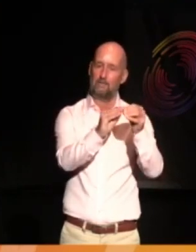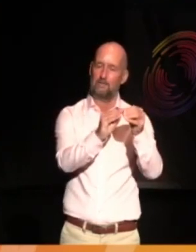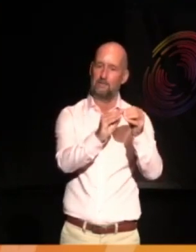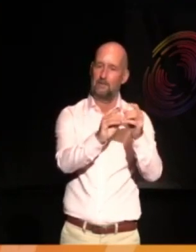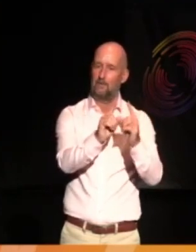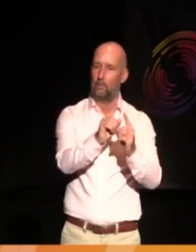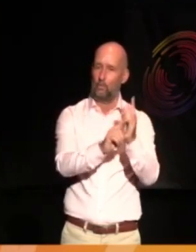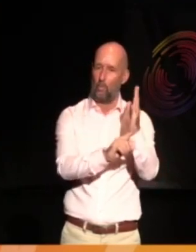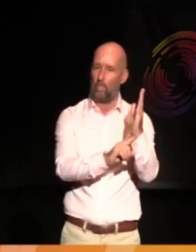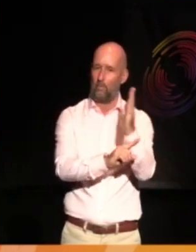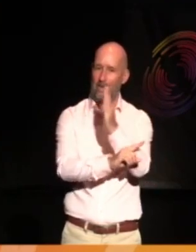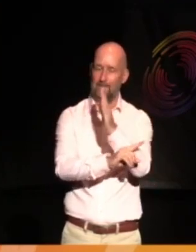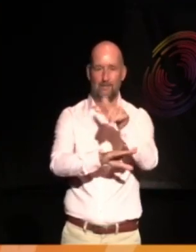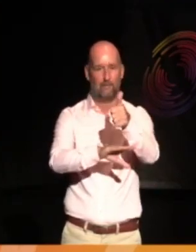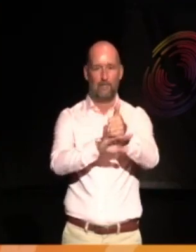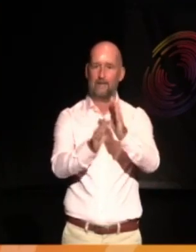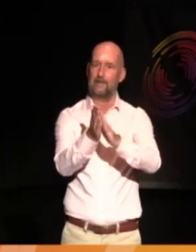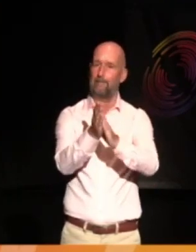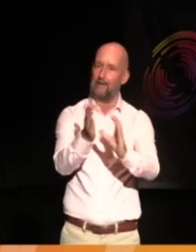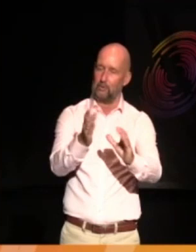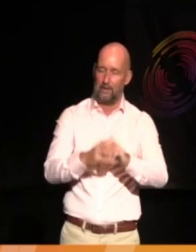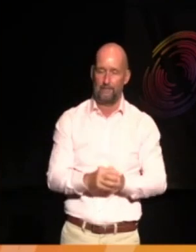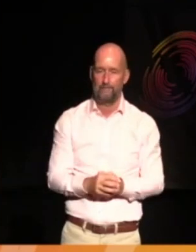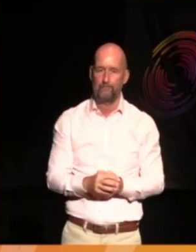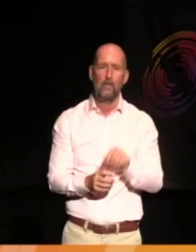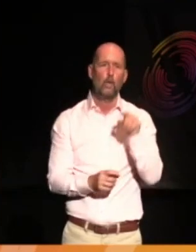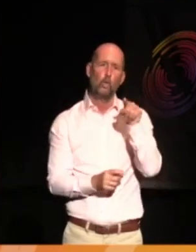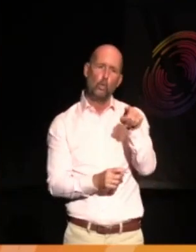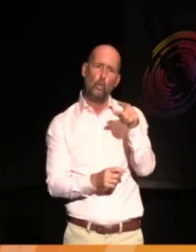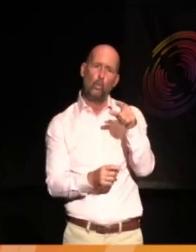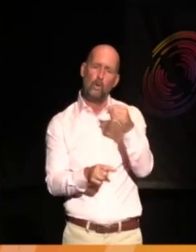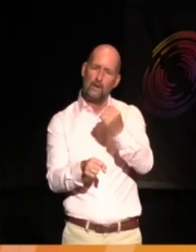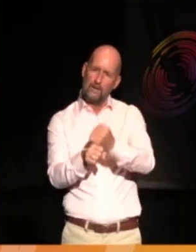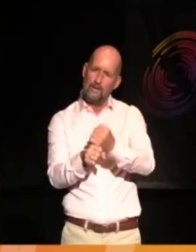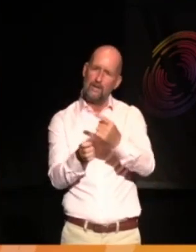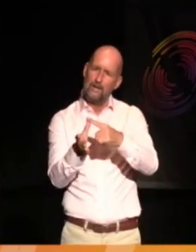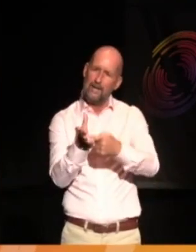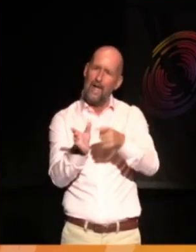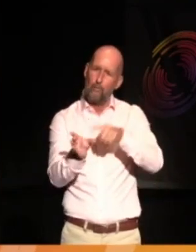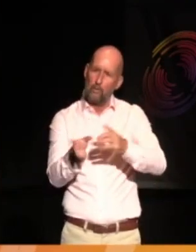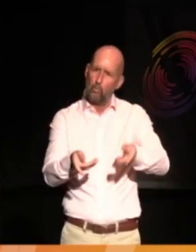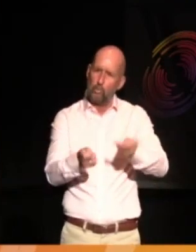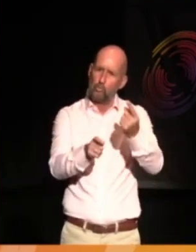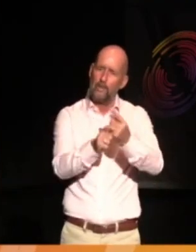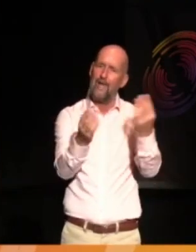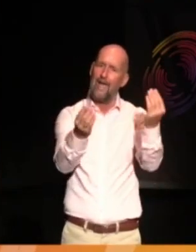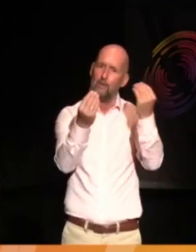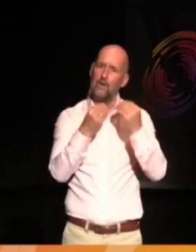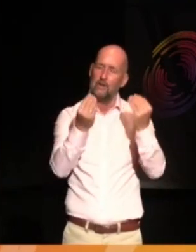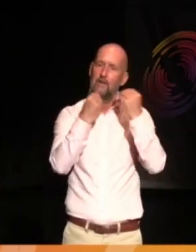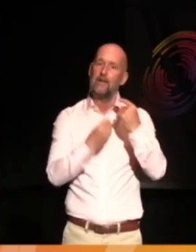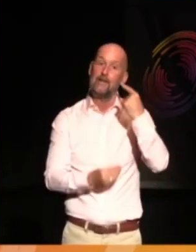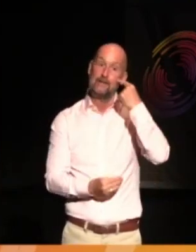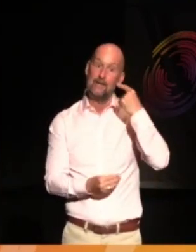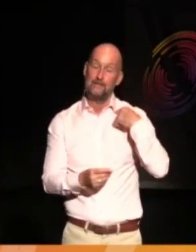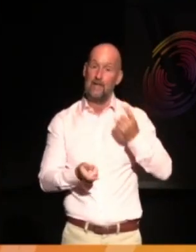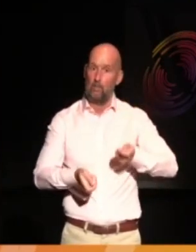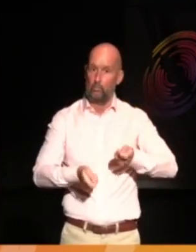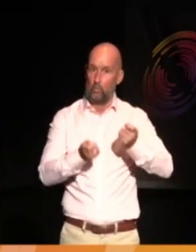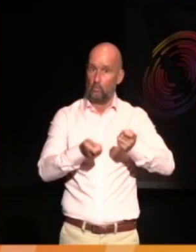Manchester. You talked there about education, Gary, and yesterday education was mentioned